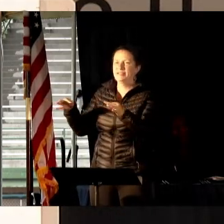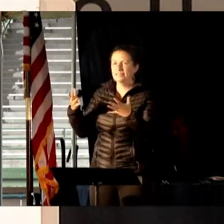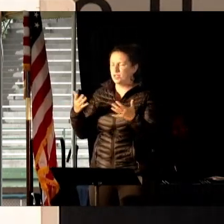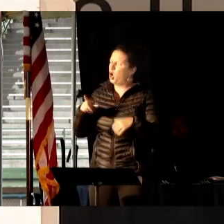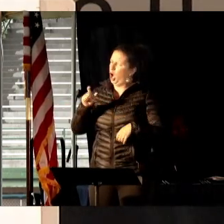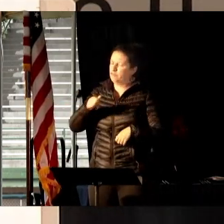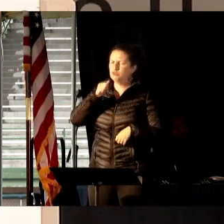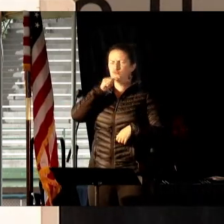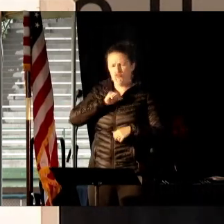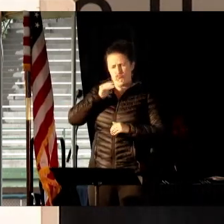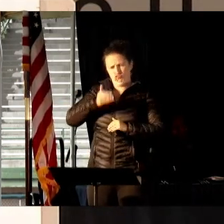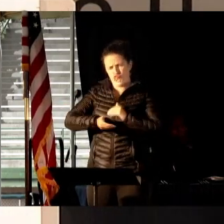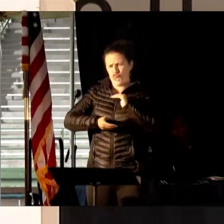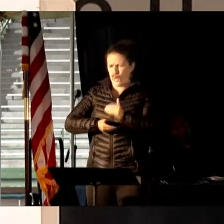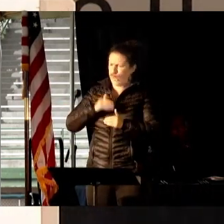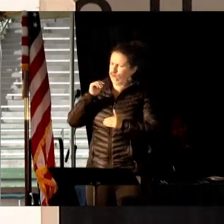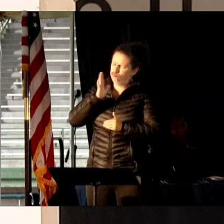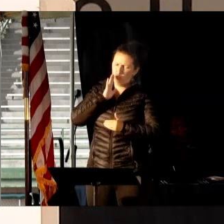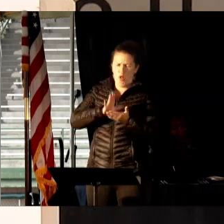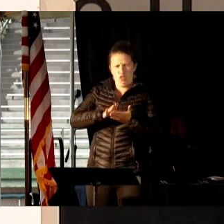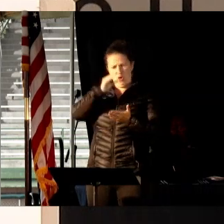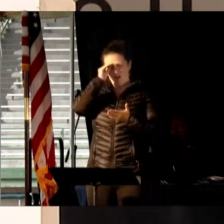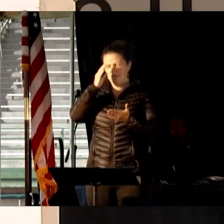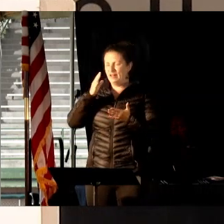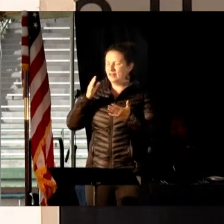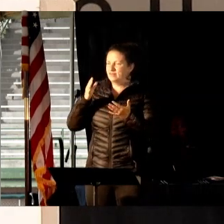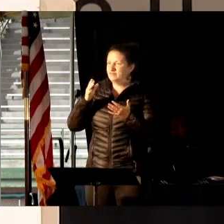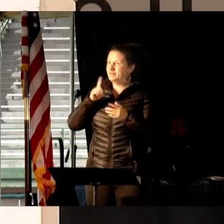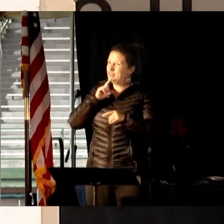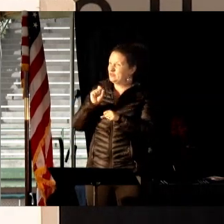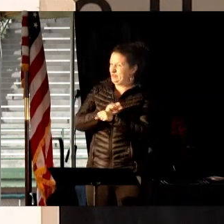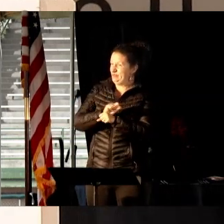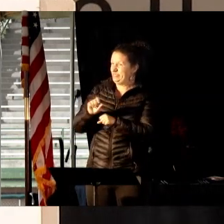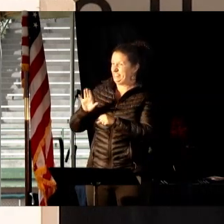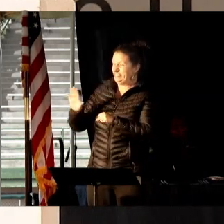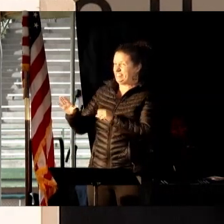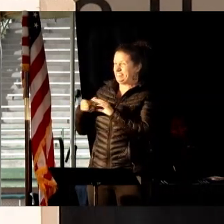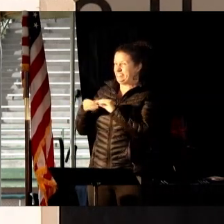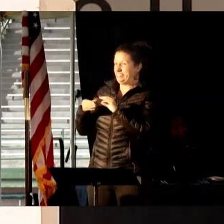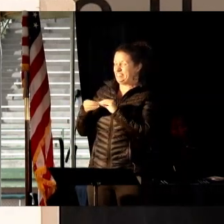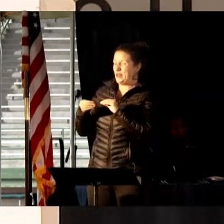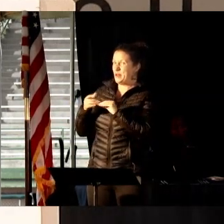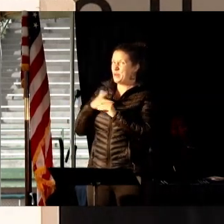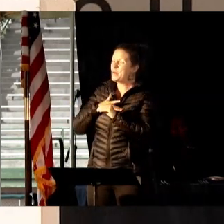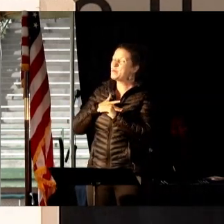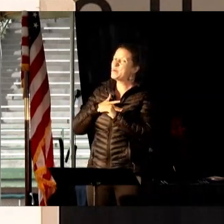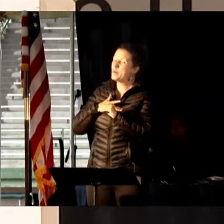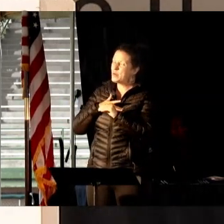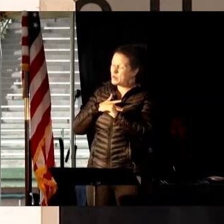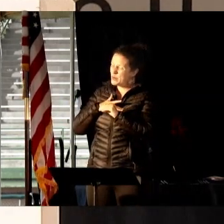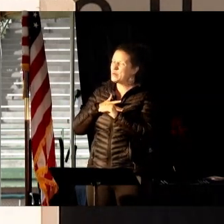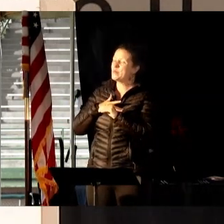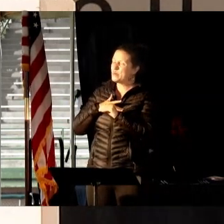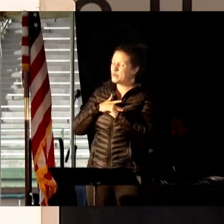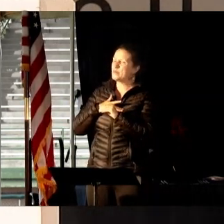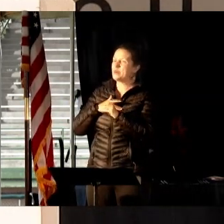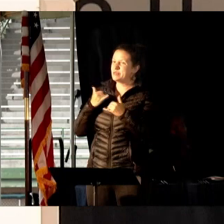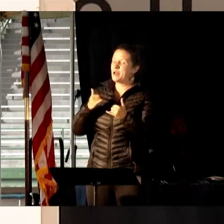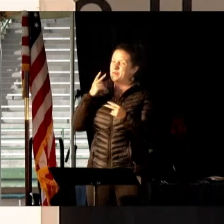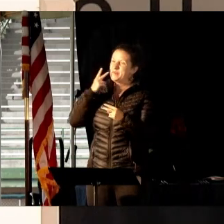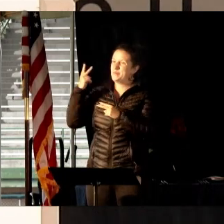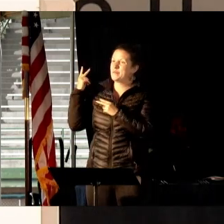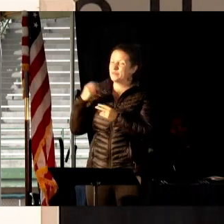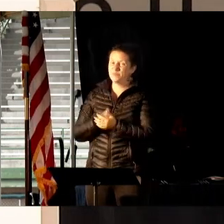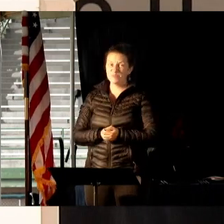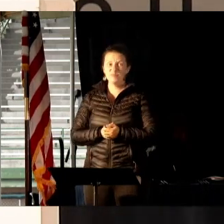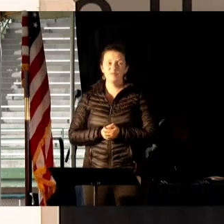time. But I'm coming to find out that those words hold a truer sentiment now more than ever. If our senior class